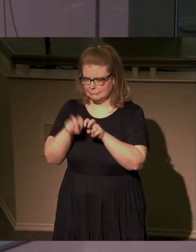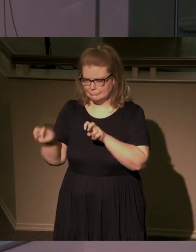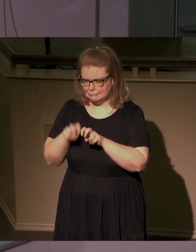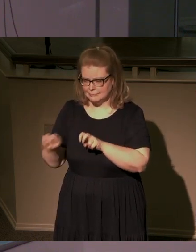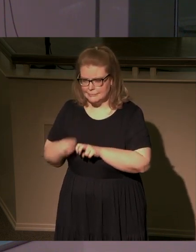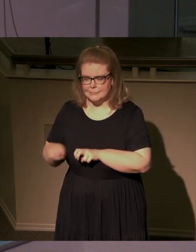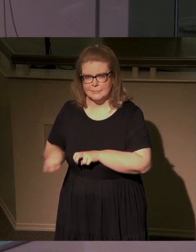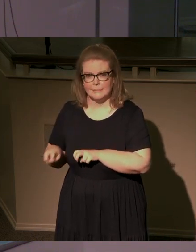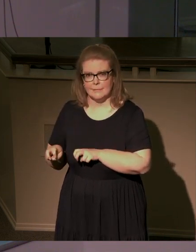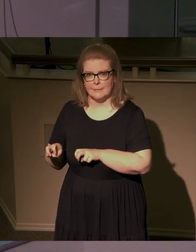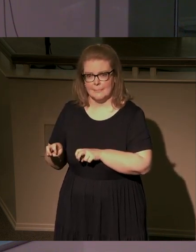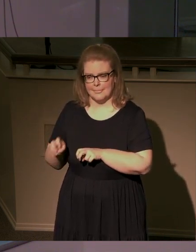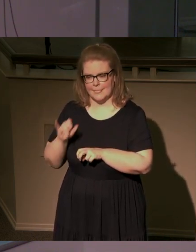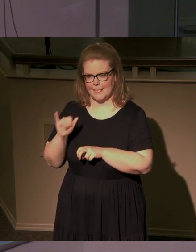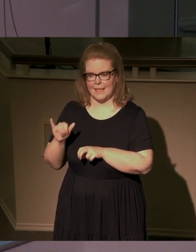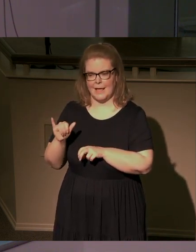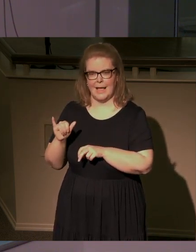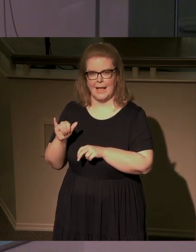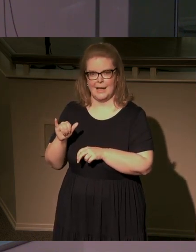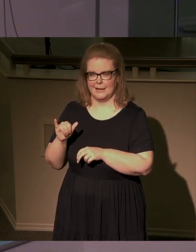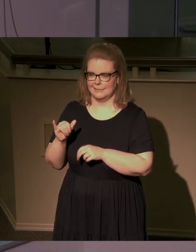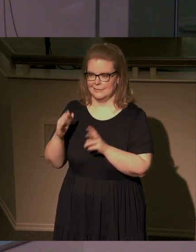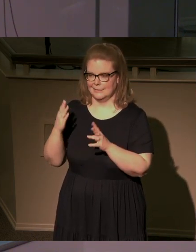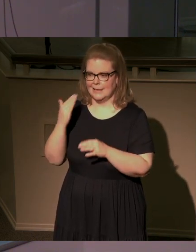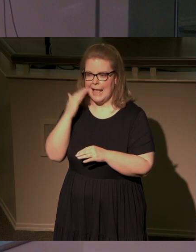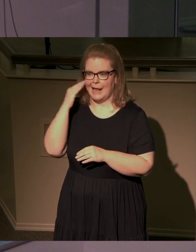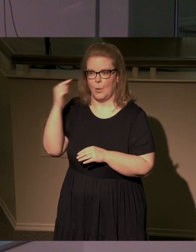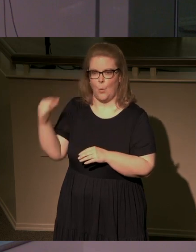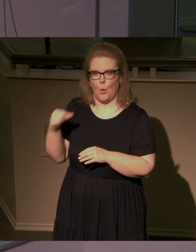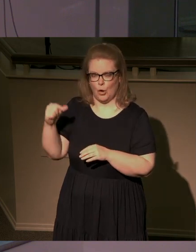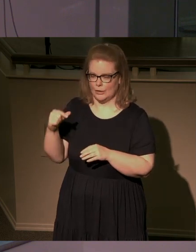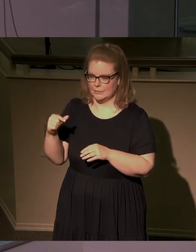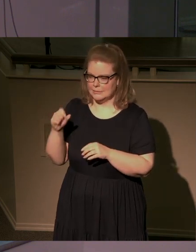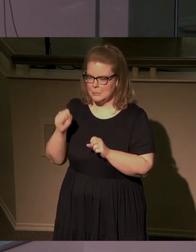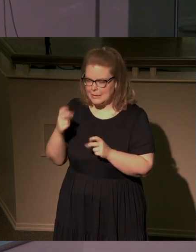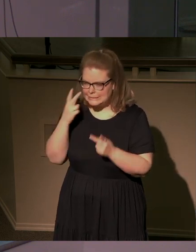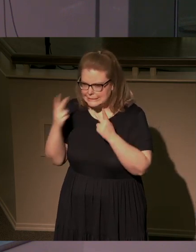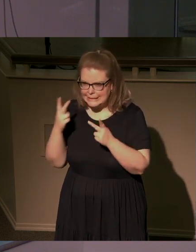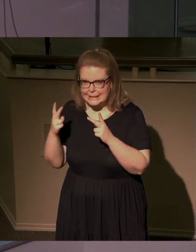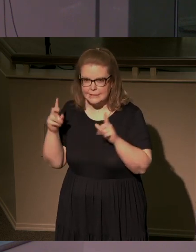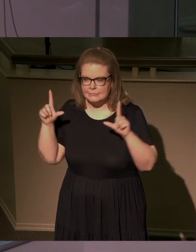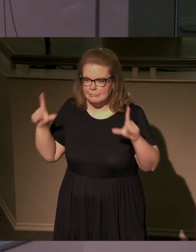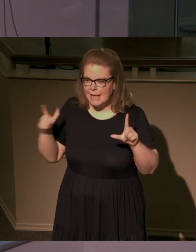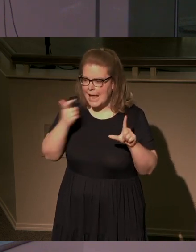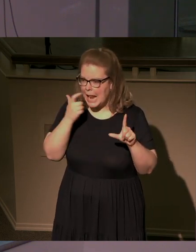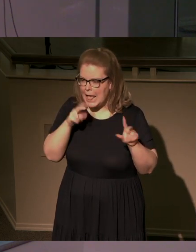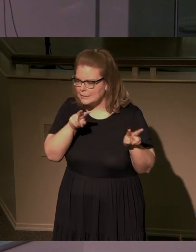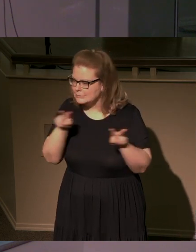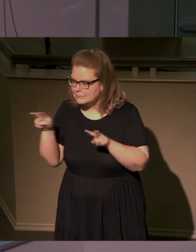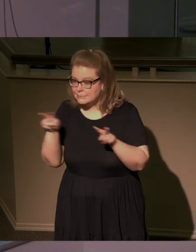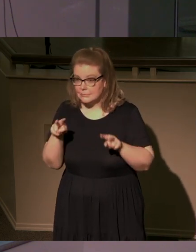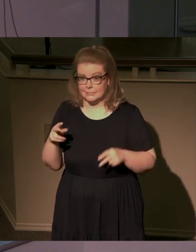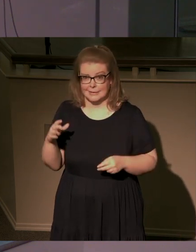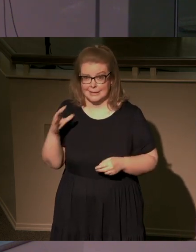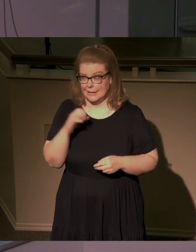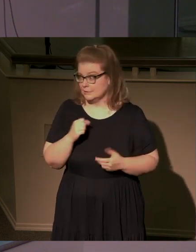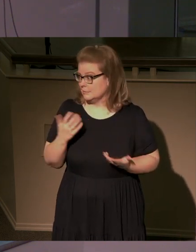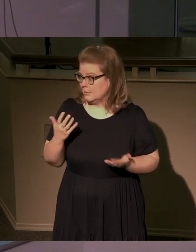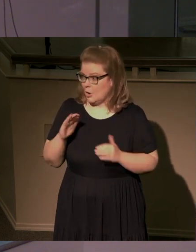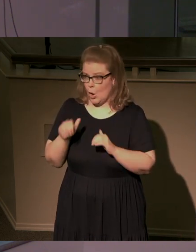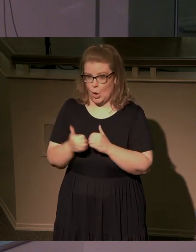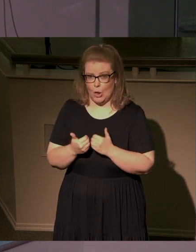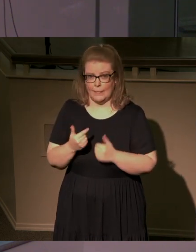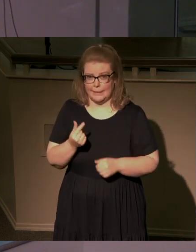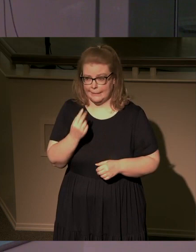mission control. And you've got kind of a viewing booth where you can see things. And they're all, I don't know what, I guess they're all geeks. All the geeks are in